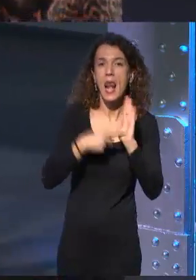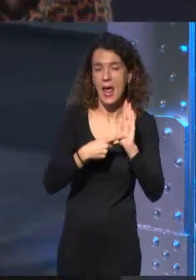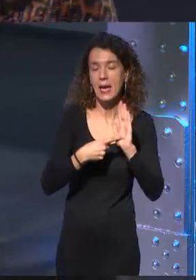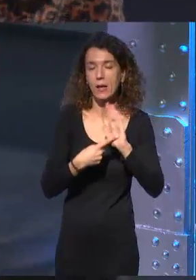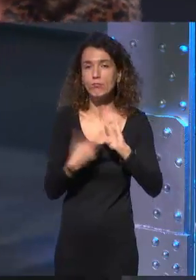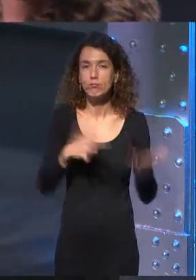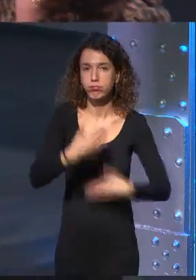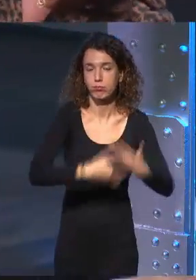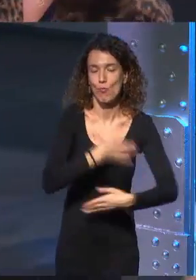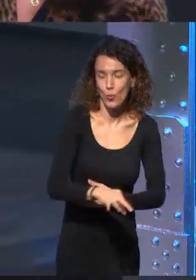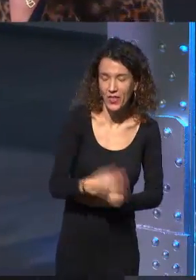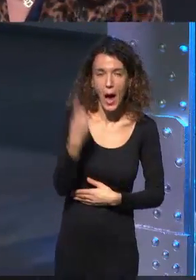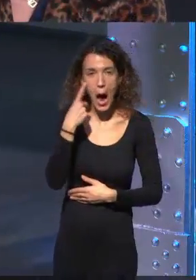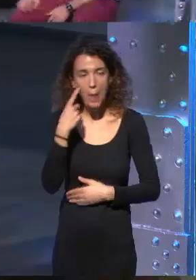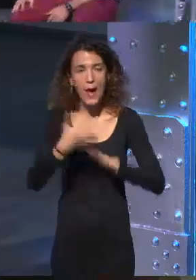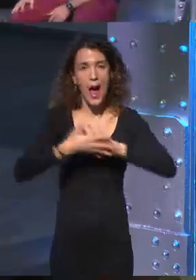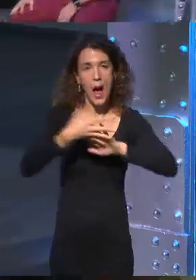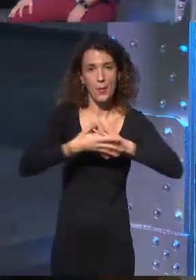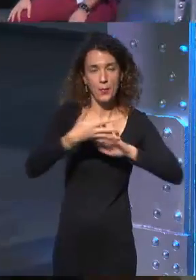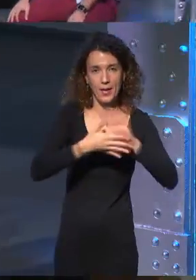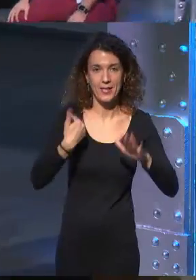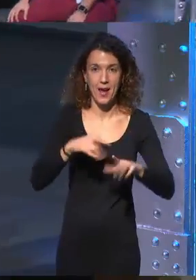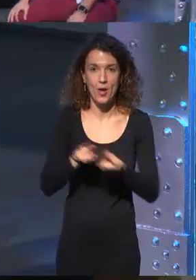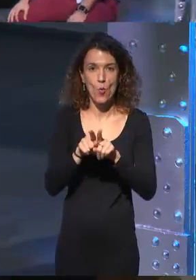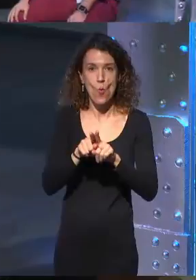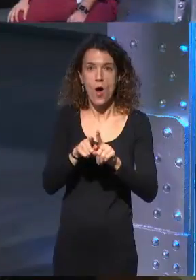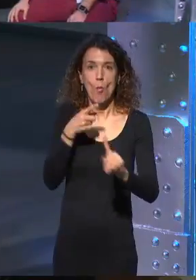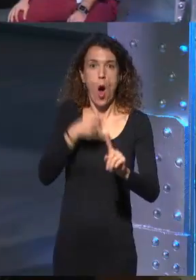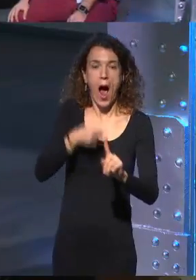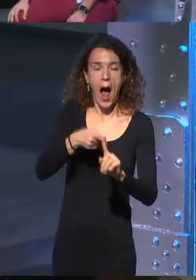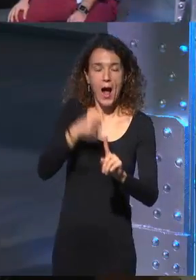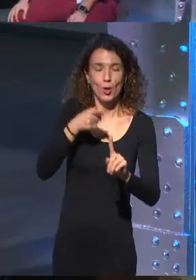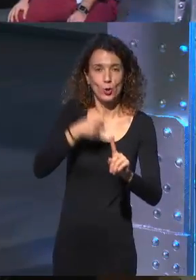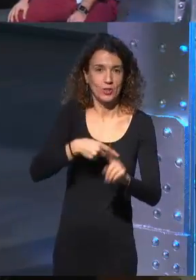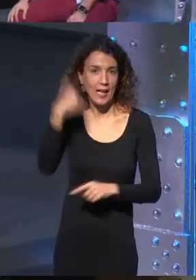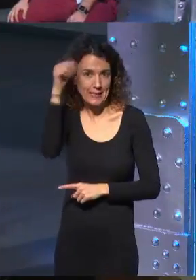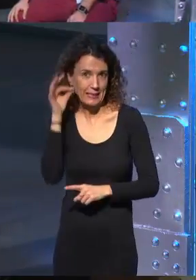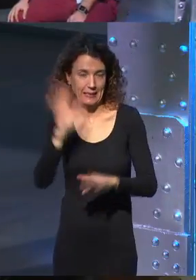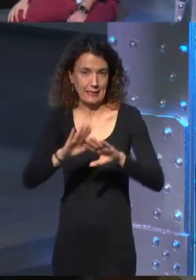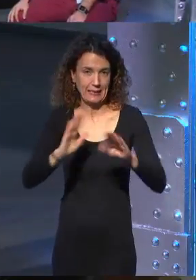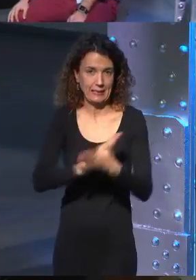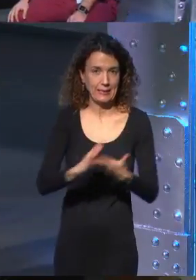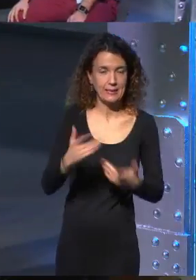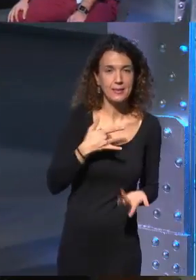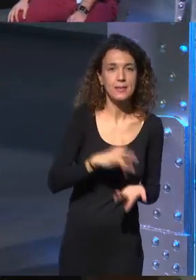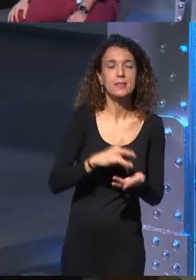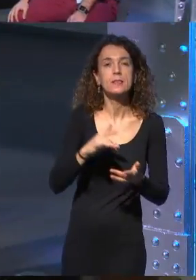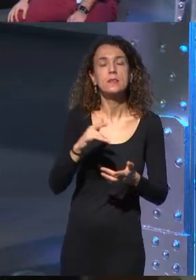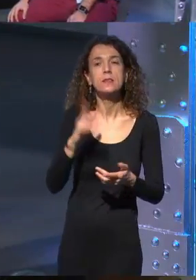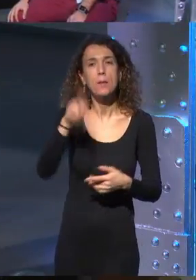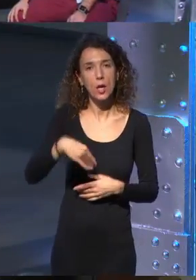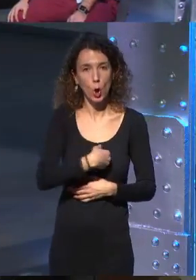overwhelming for them. Okay, no, the law can act and can help you, okay? Don't worry. So let's stop overwhelming